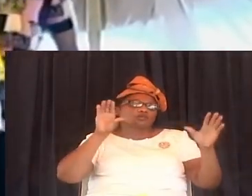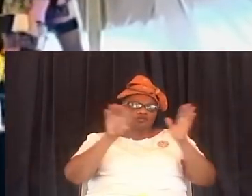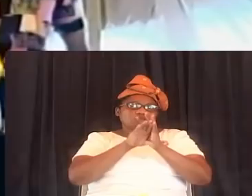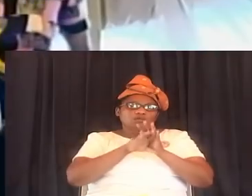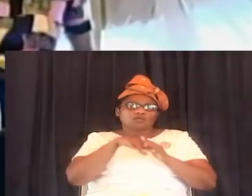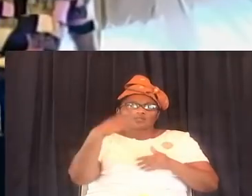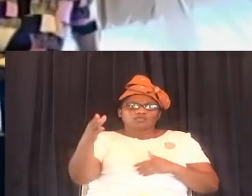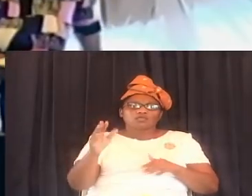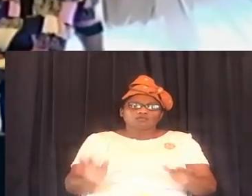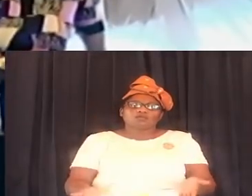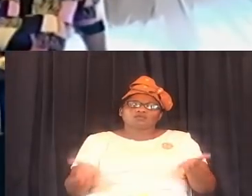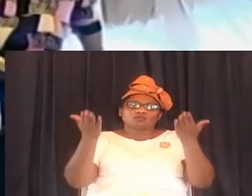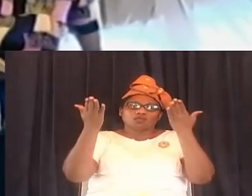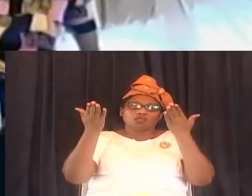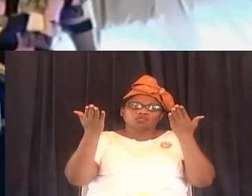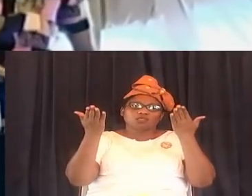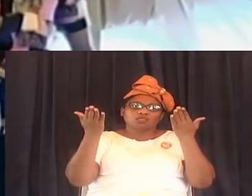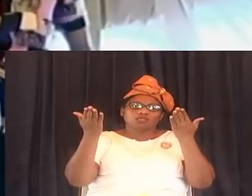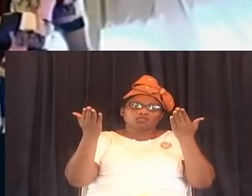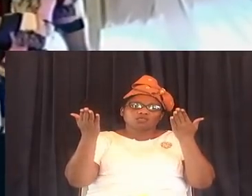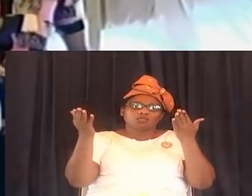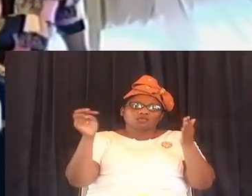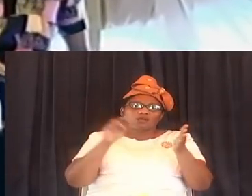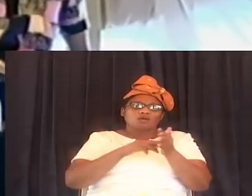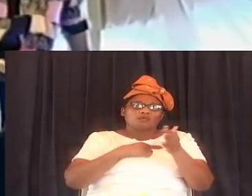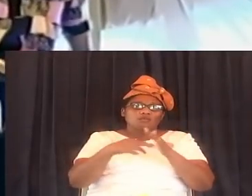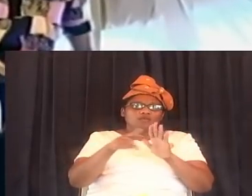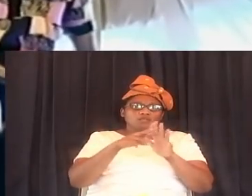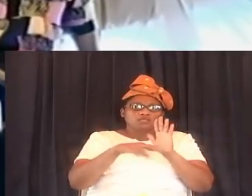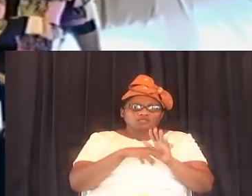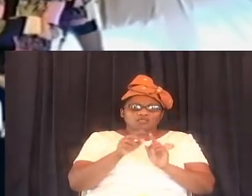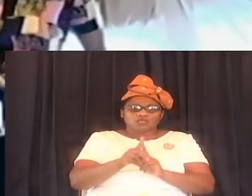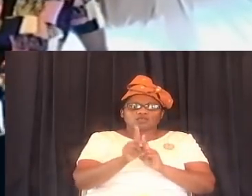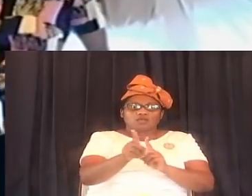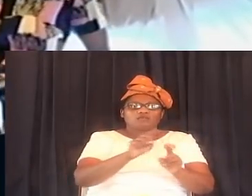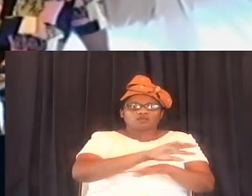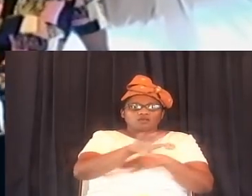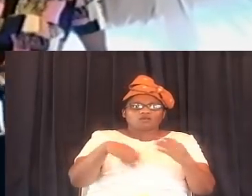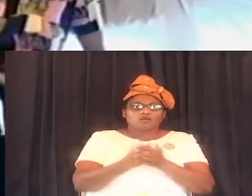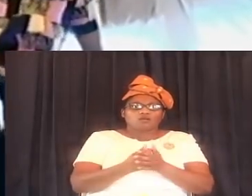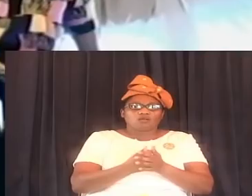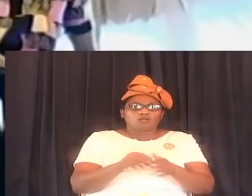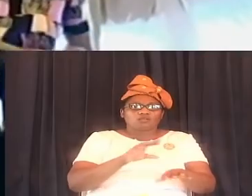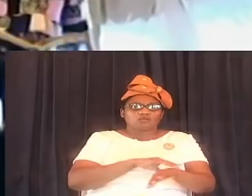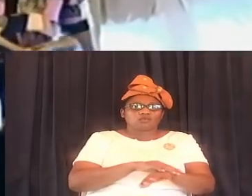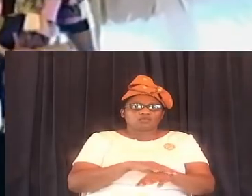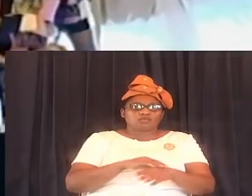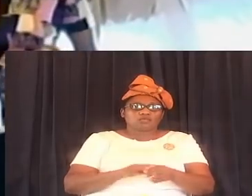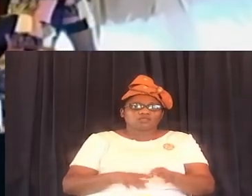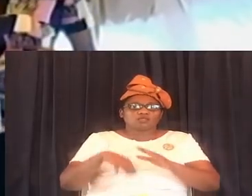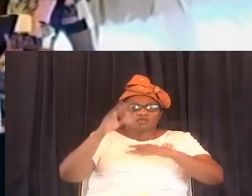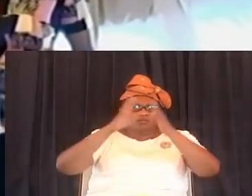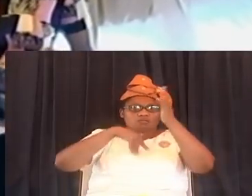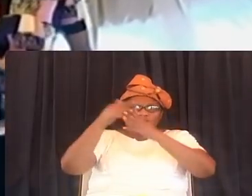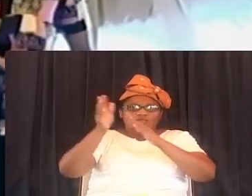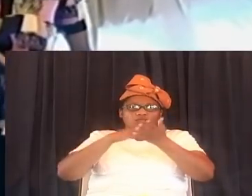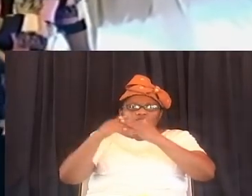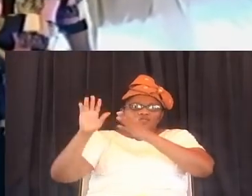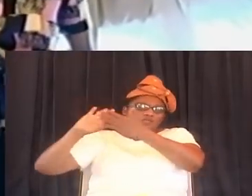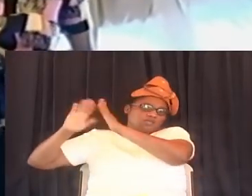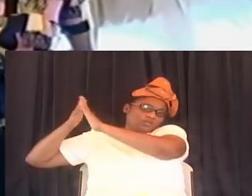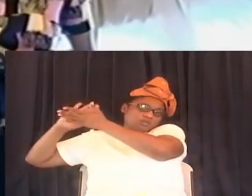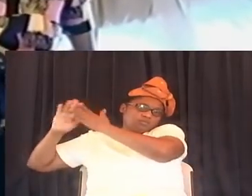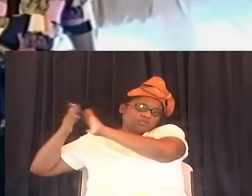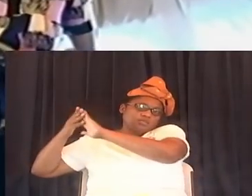in righteousness, and I will direct all his ways. He shall build my city, and ye shall let go my captives, not